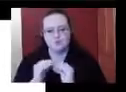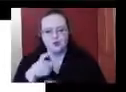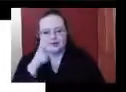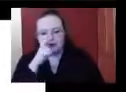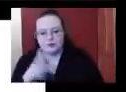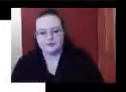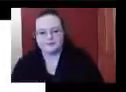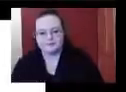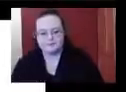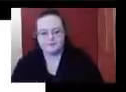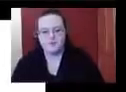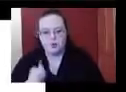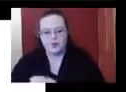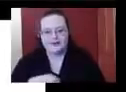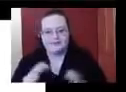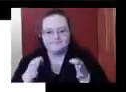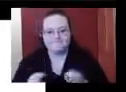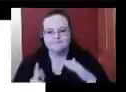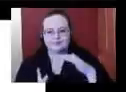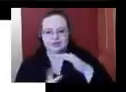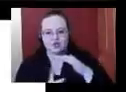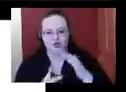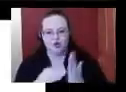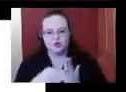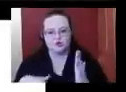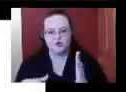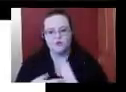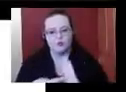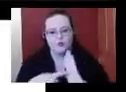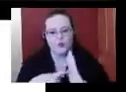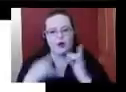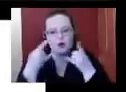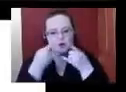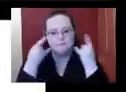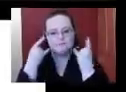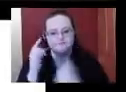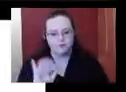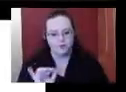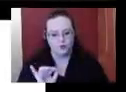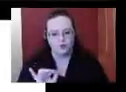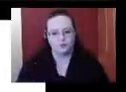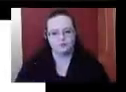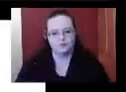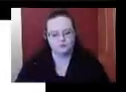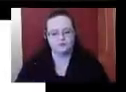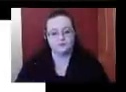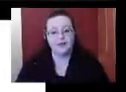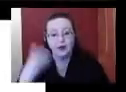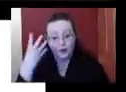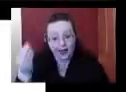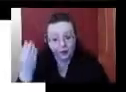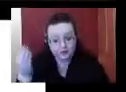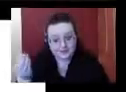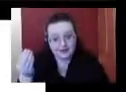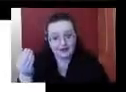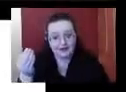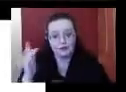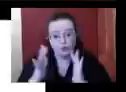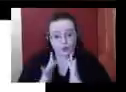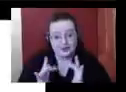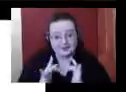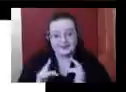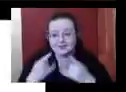masking for junior and senior kindergarten. Students do not need to wear masks outdoors, but